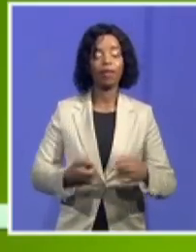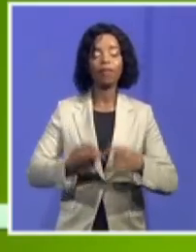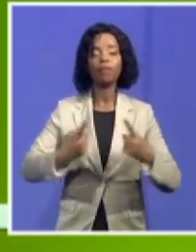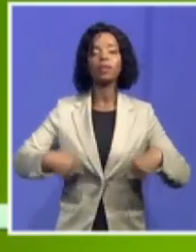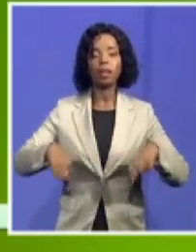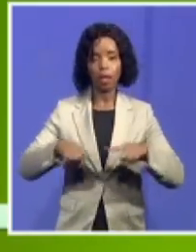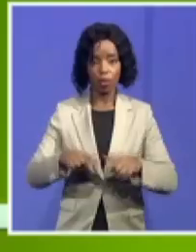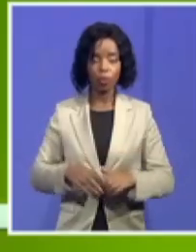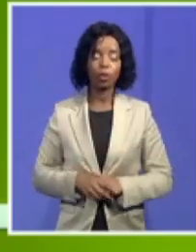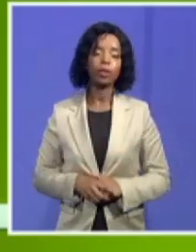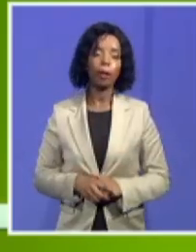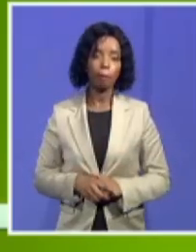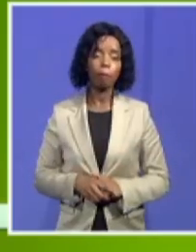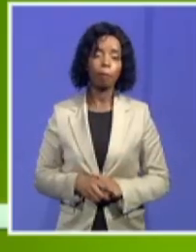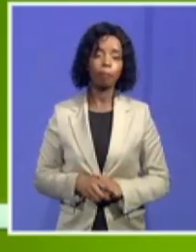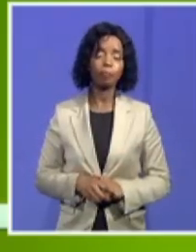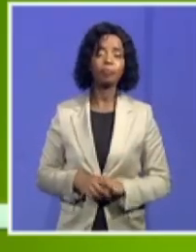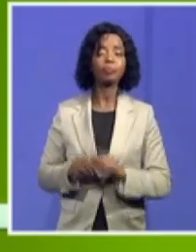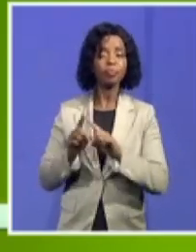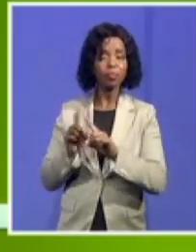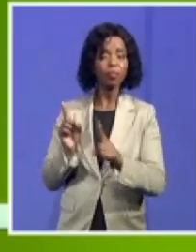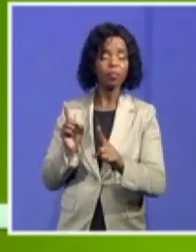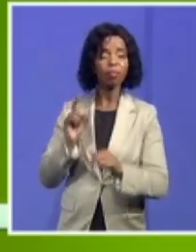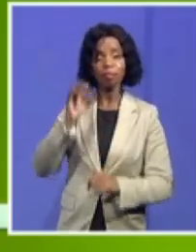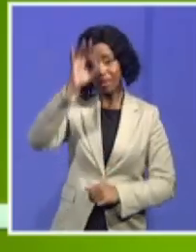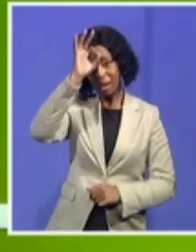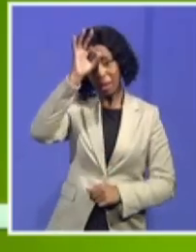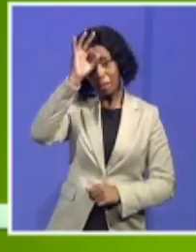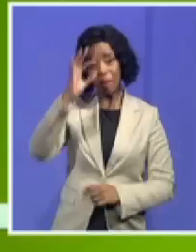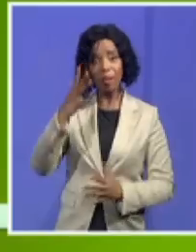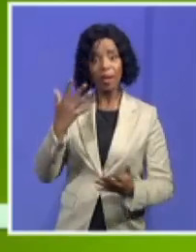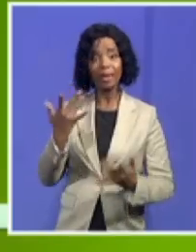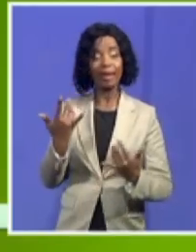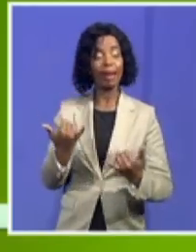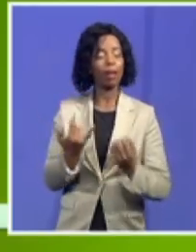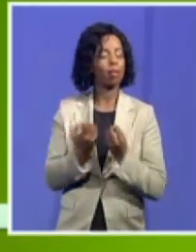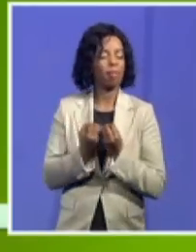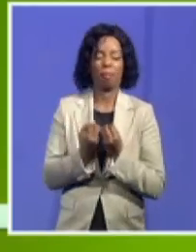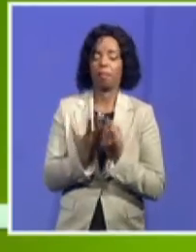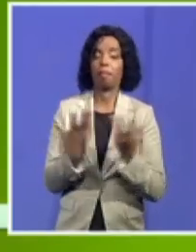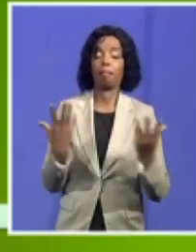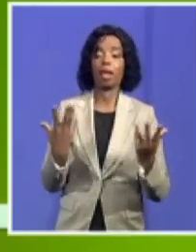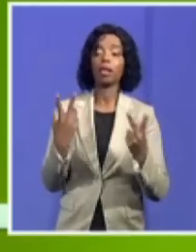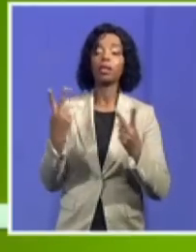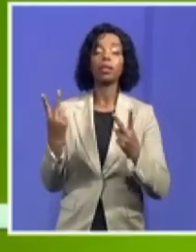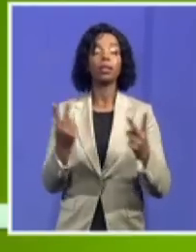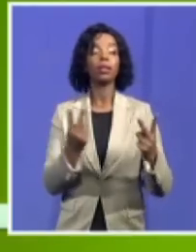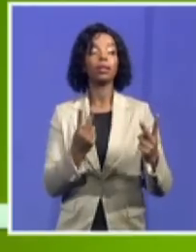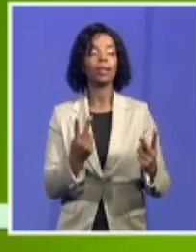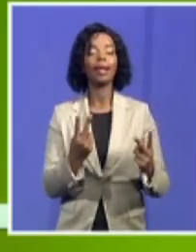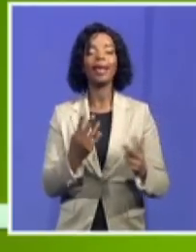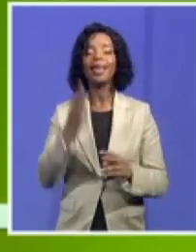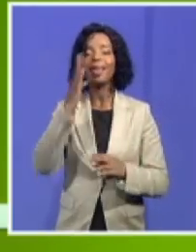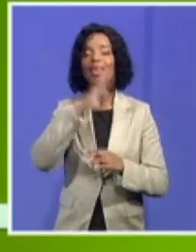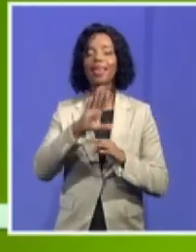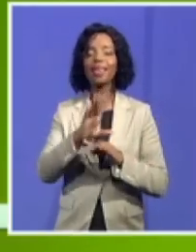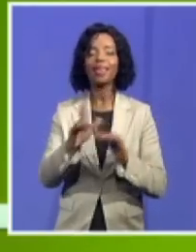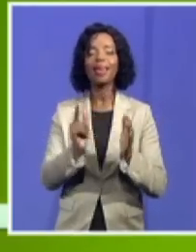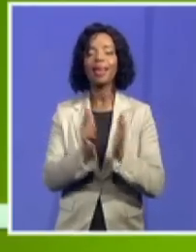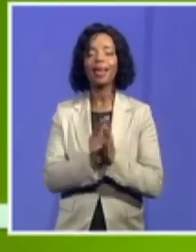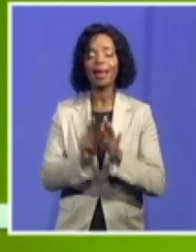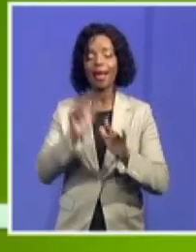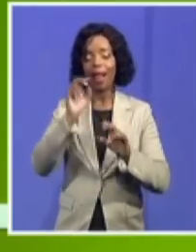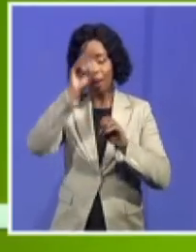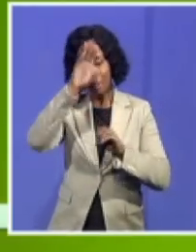to tackle what a number of countries are experiencing right now: illegal mining, cable